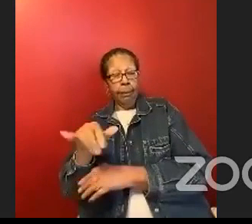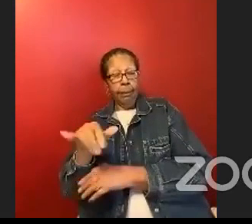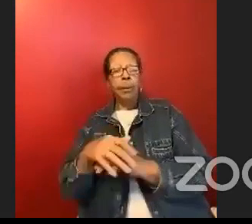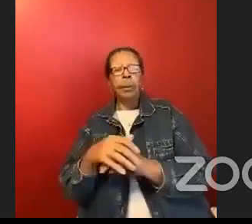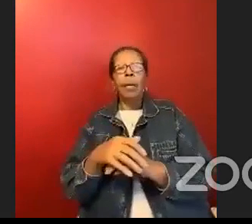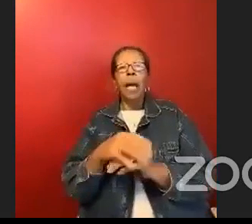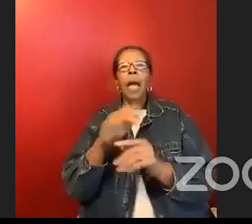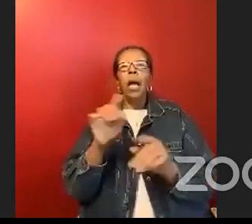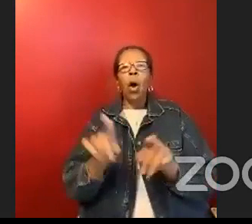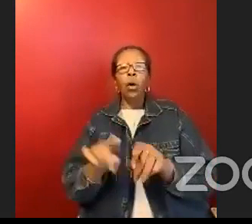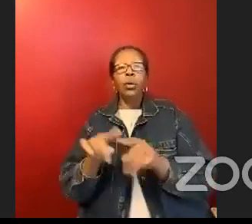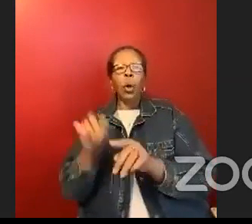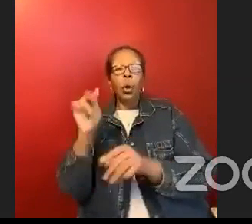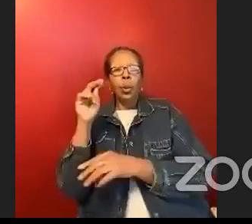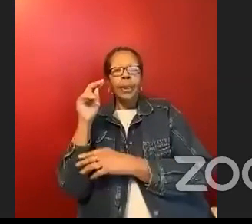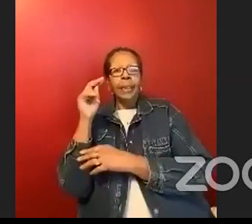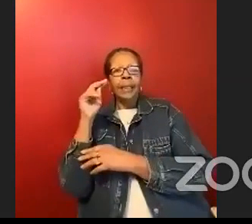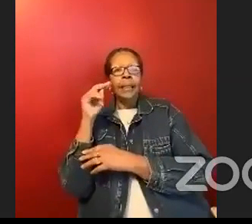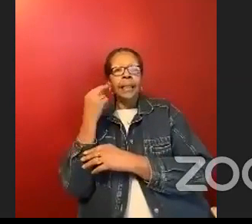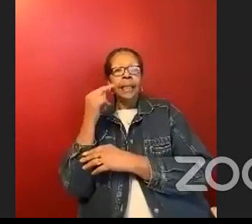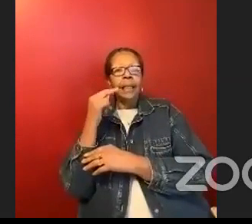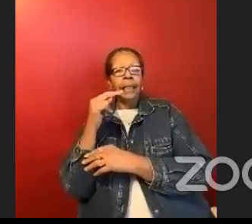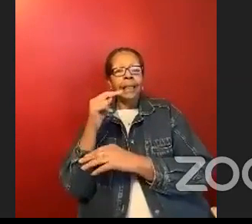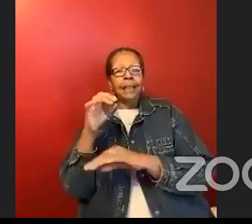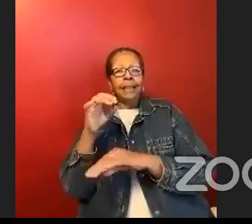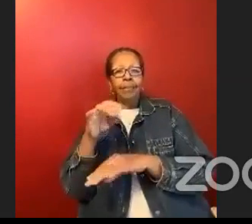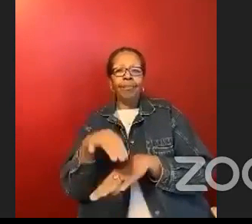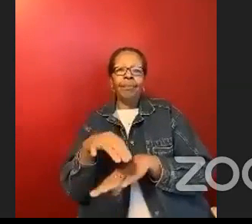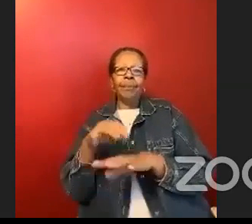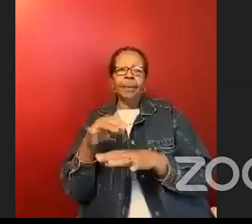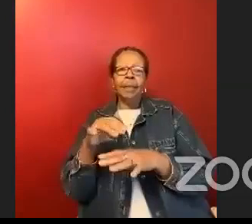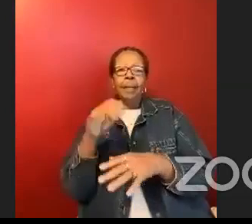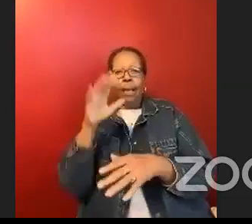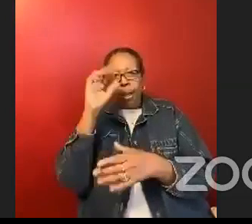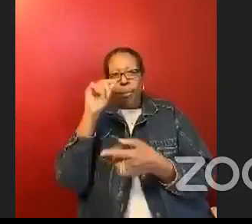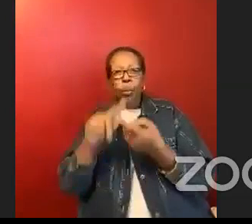fiance, who's having major health problems. His name is Andrew Field.